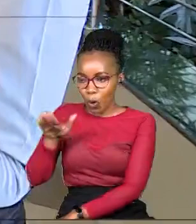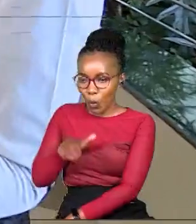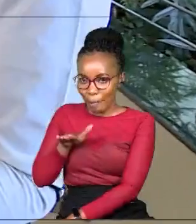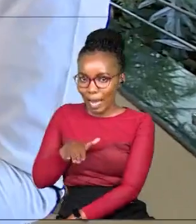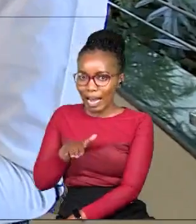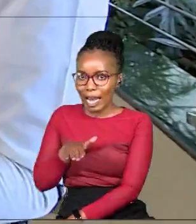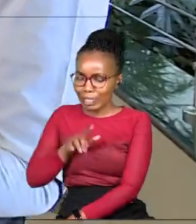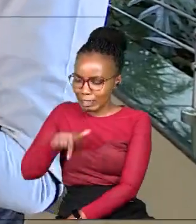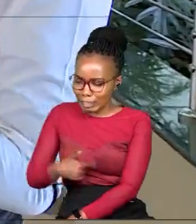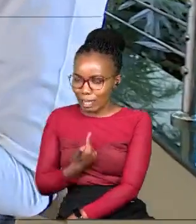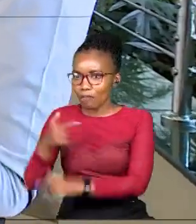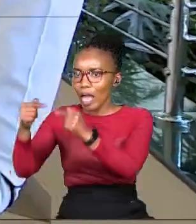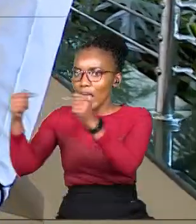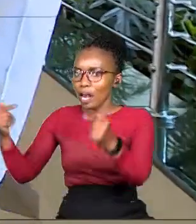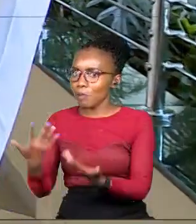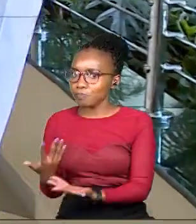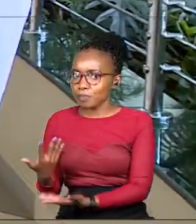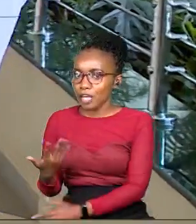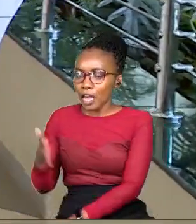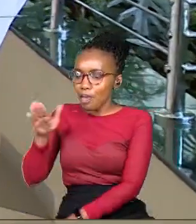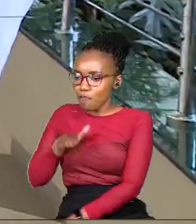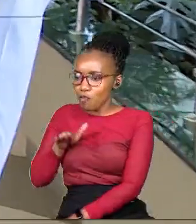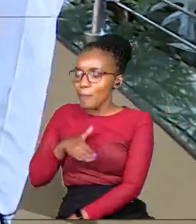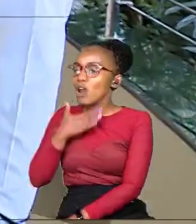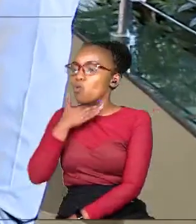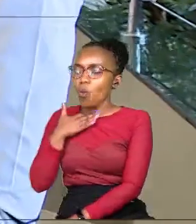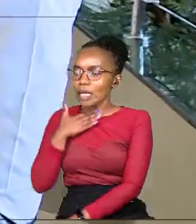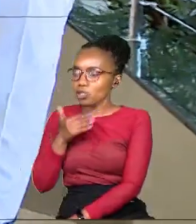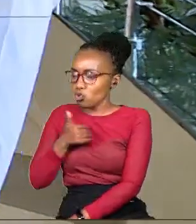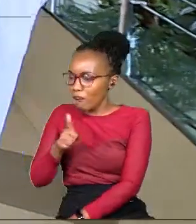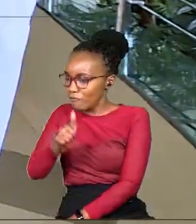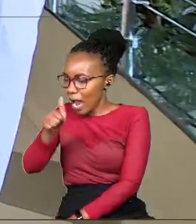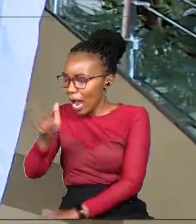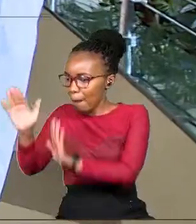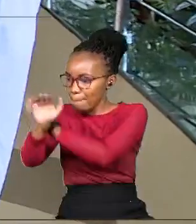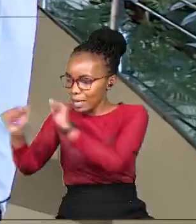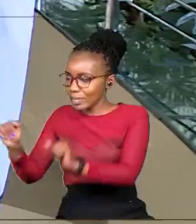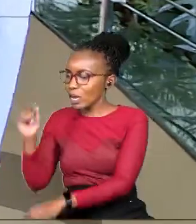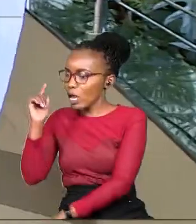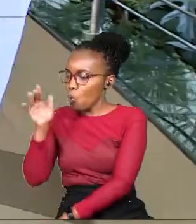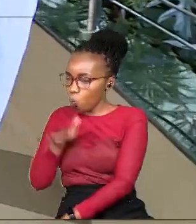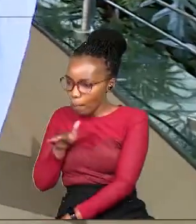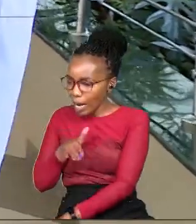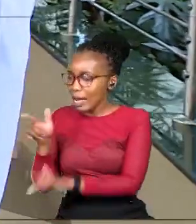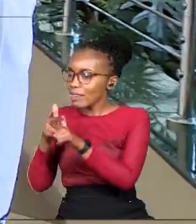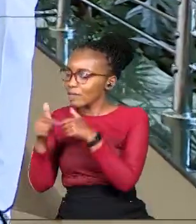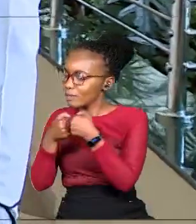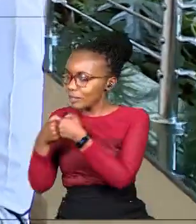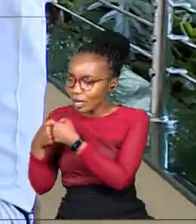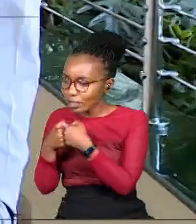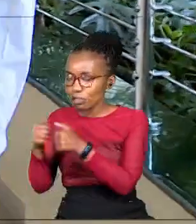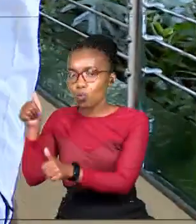their own enemies. If women would want to have a female president, it's very much possible. What are some of the challenges they go